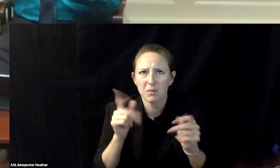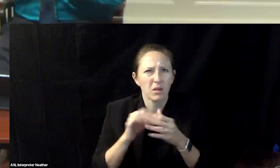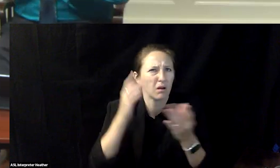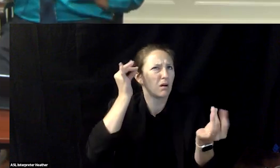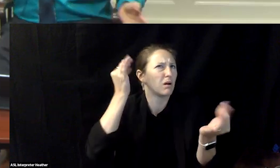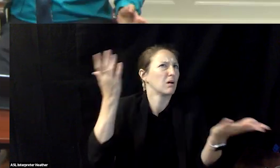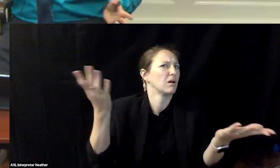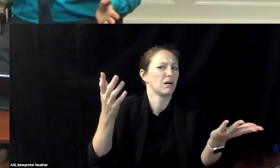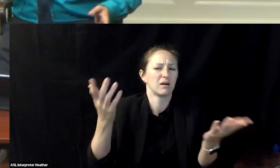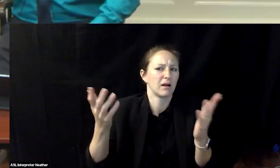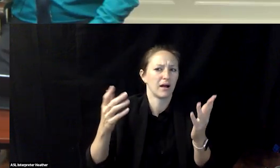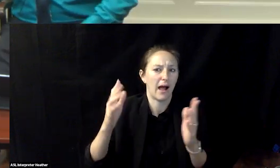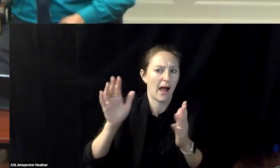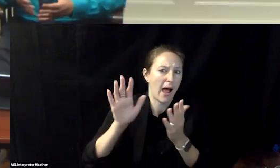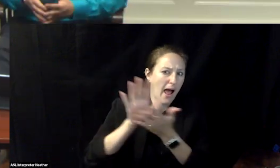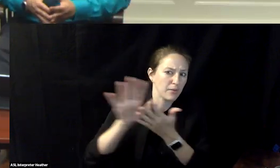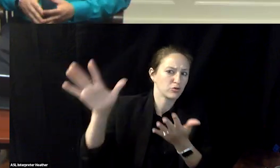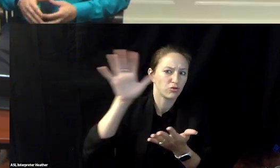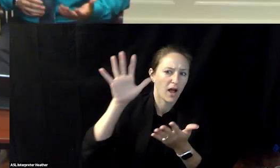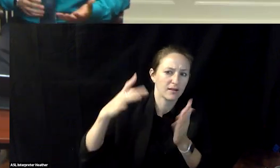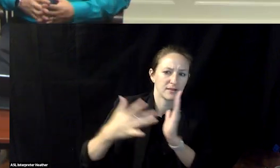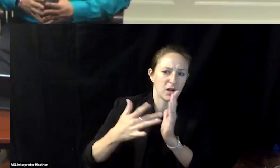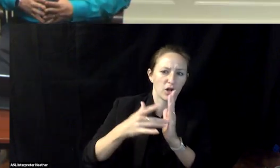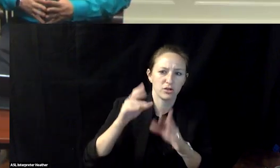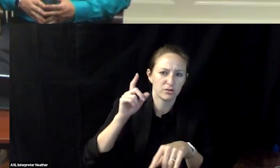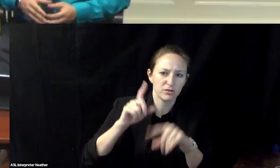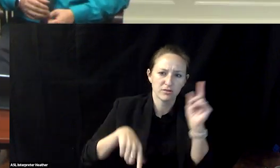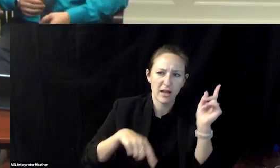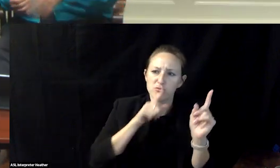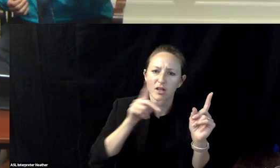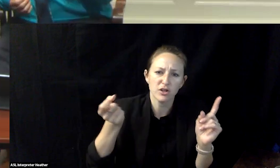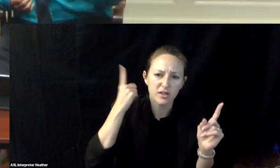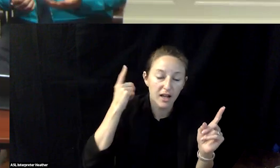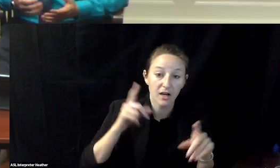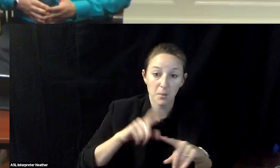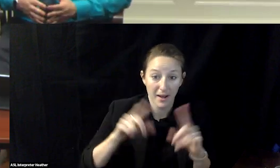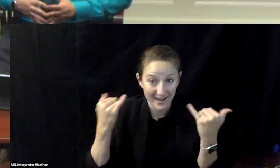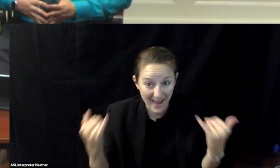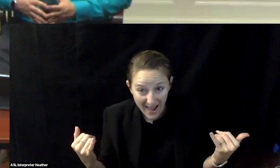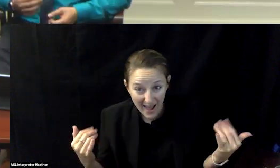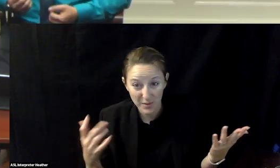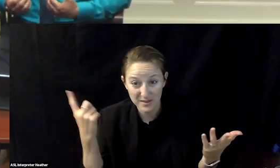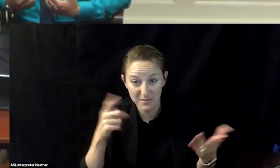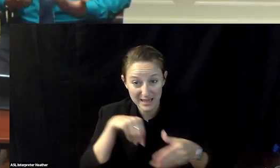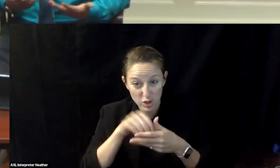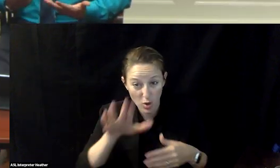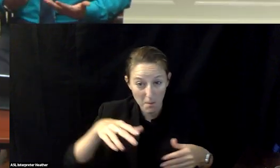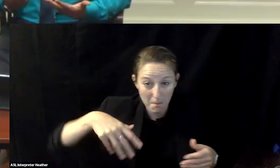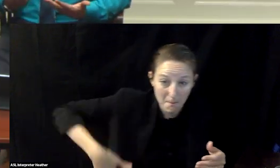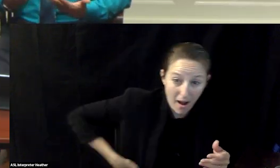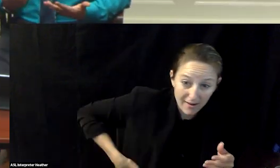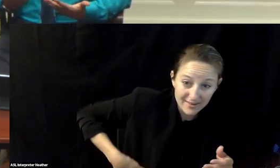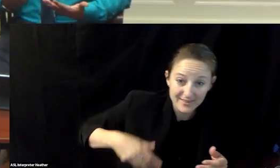of technology that you'd never seen or heard of. And when it's something that's in your pocket or something that's connected to your TV at home and those